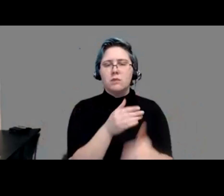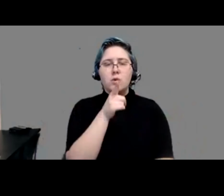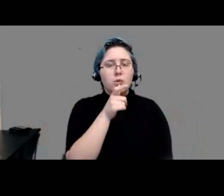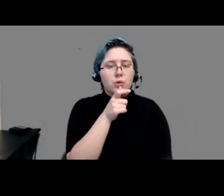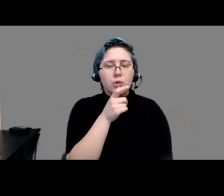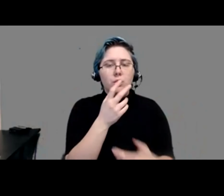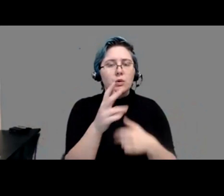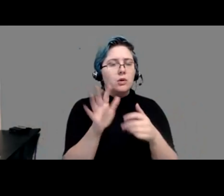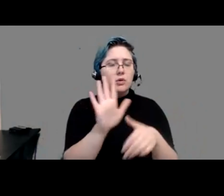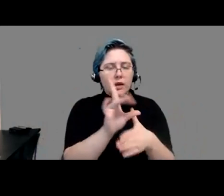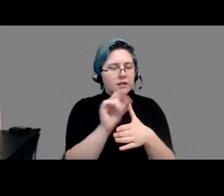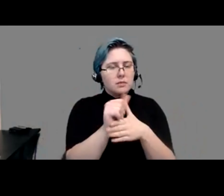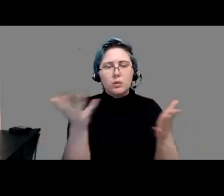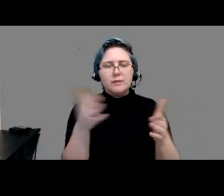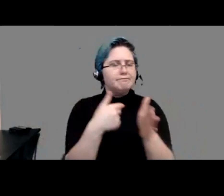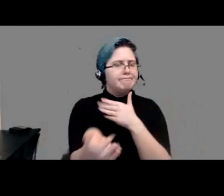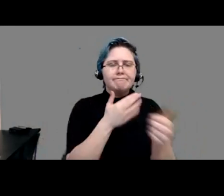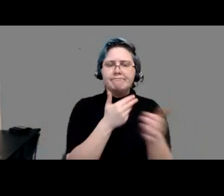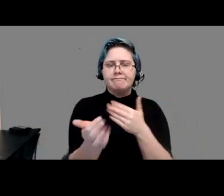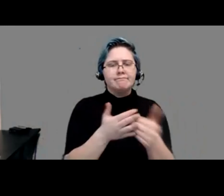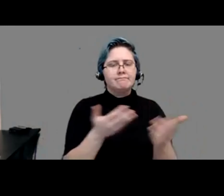or what your disability is.